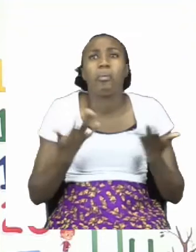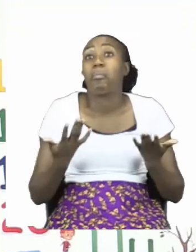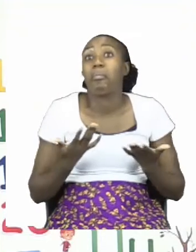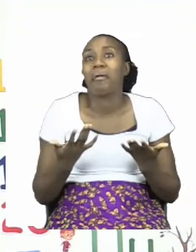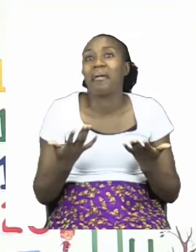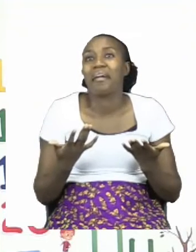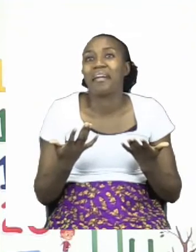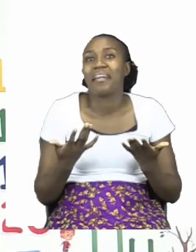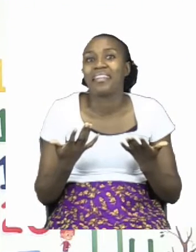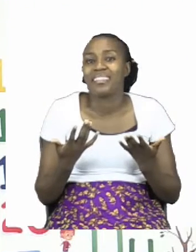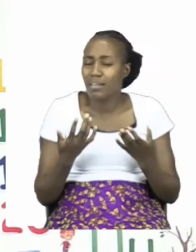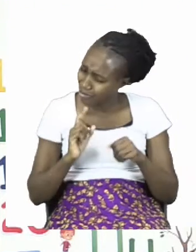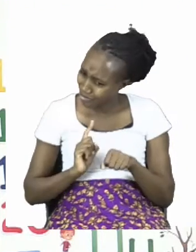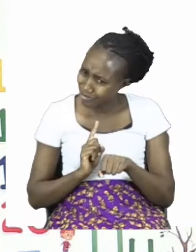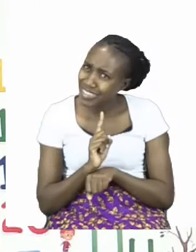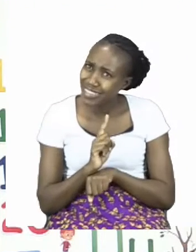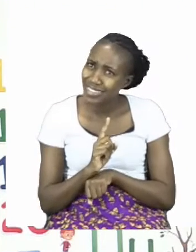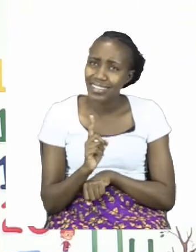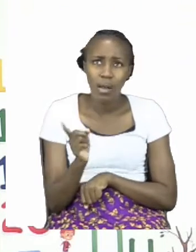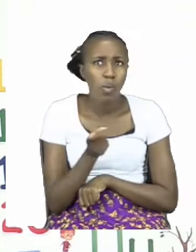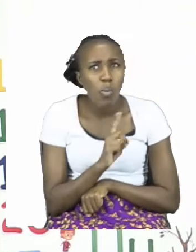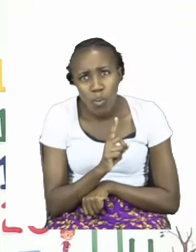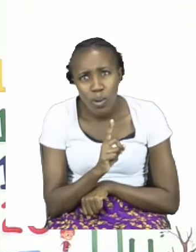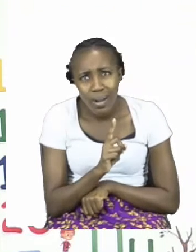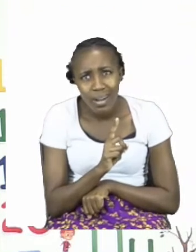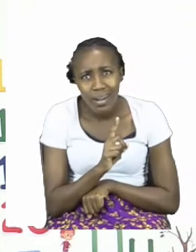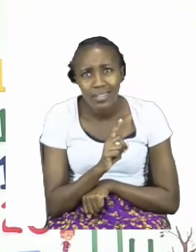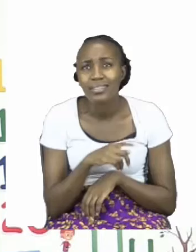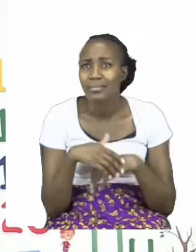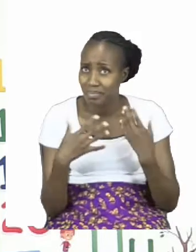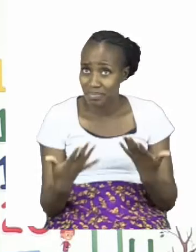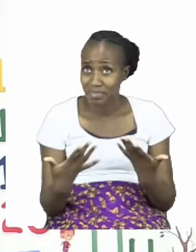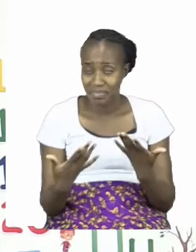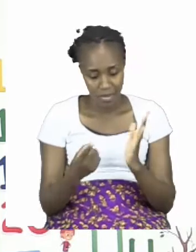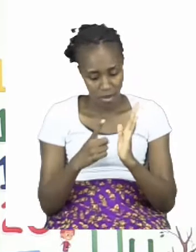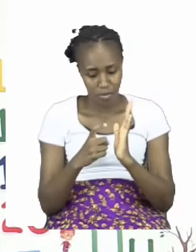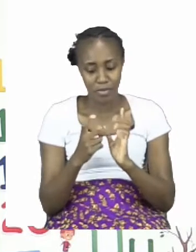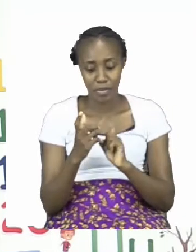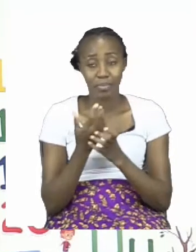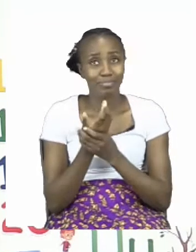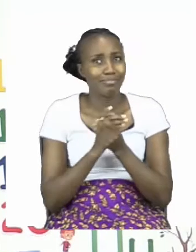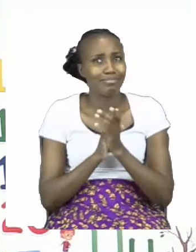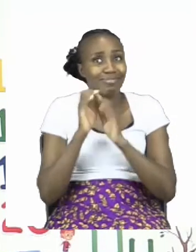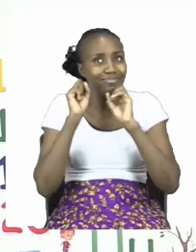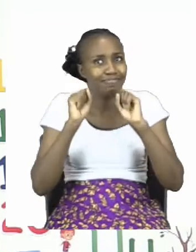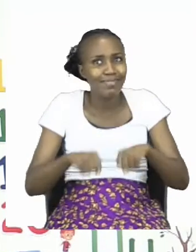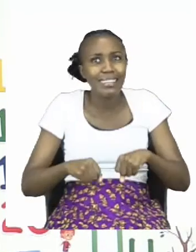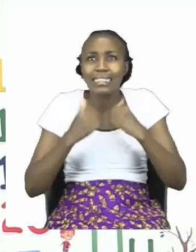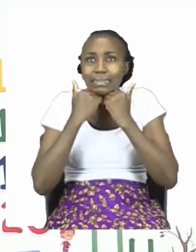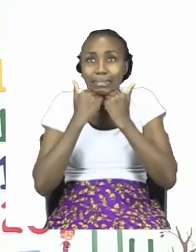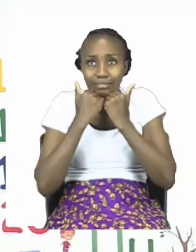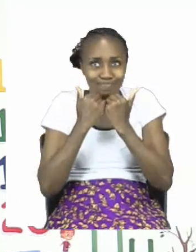of Energy. And before we get into any lessons, grade ones, we know that we need to